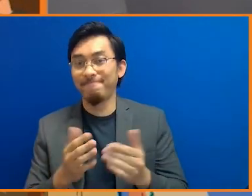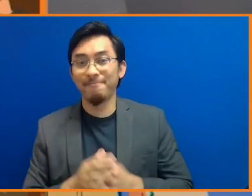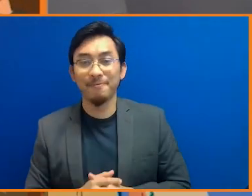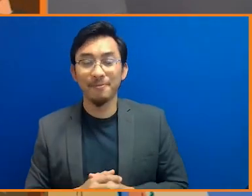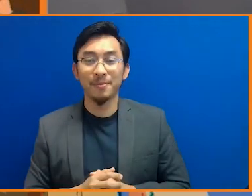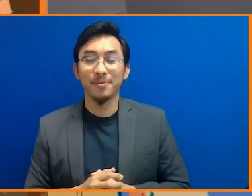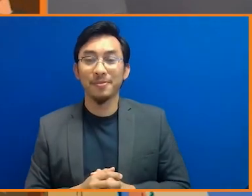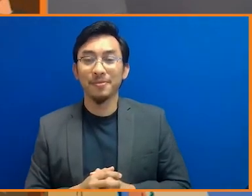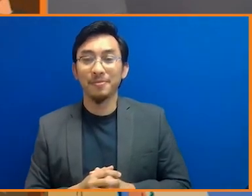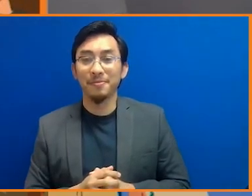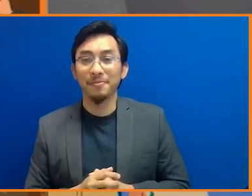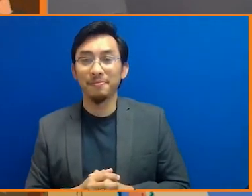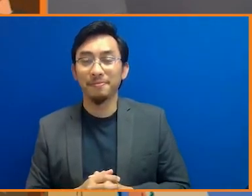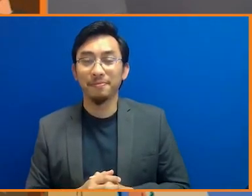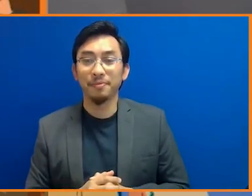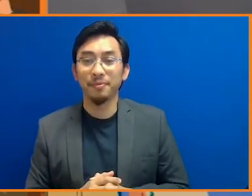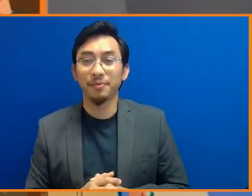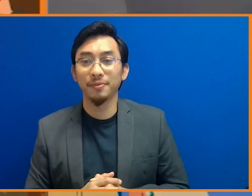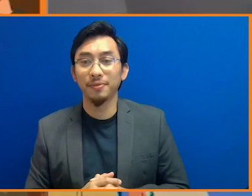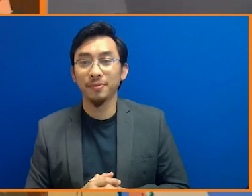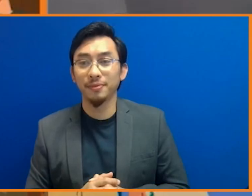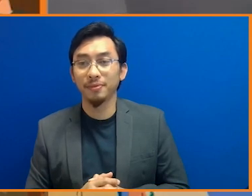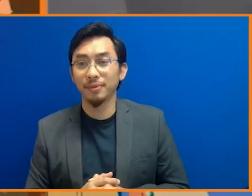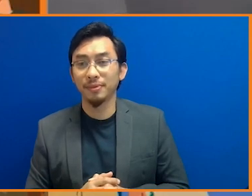Syamsidik to deliver his talk.